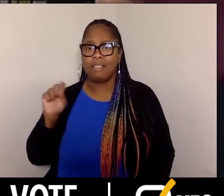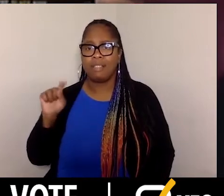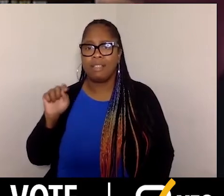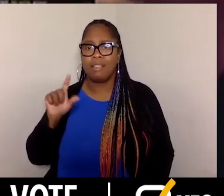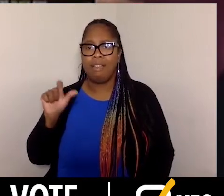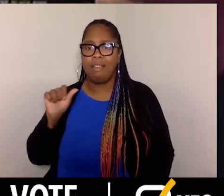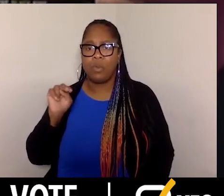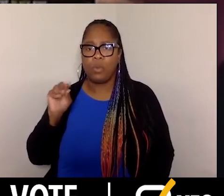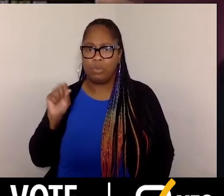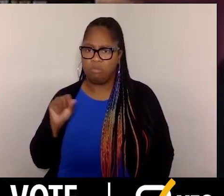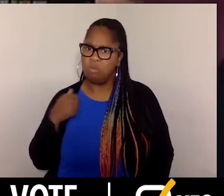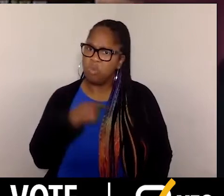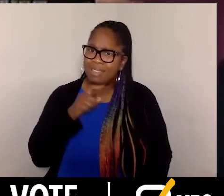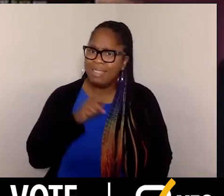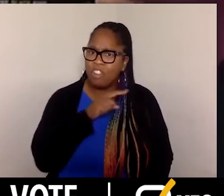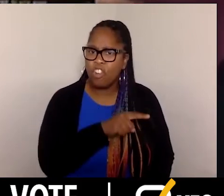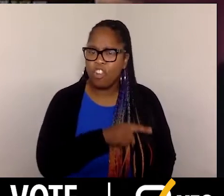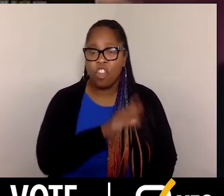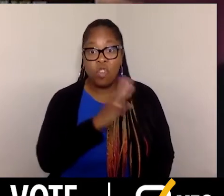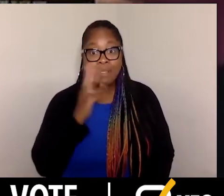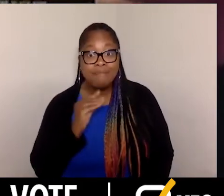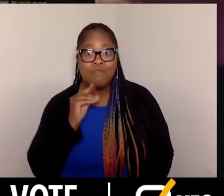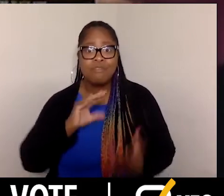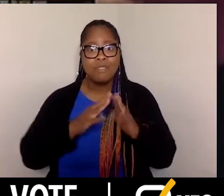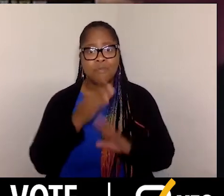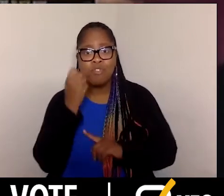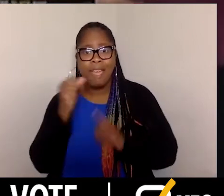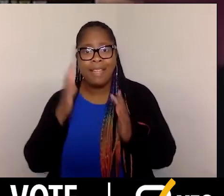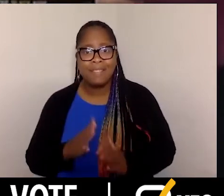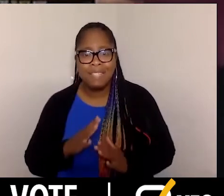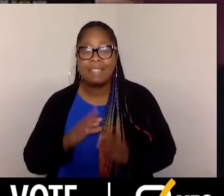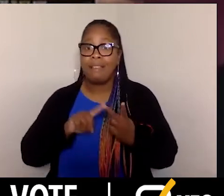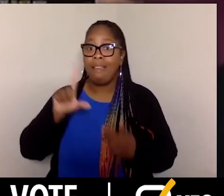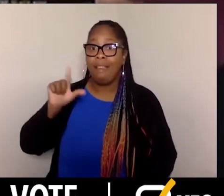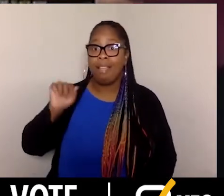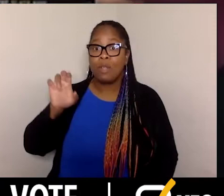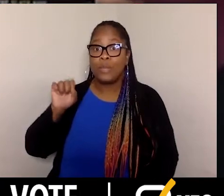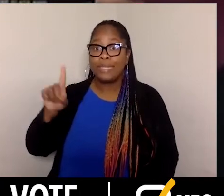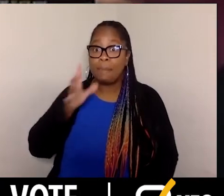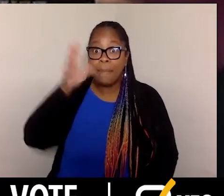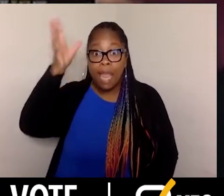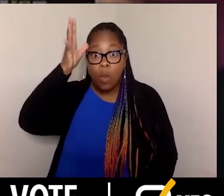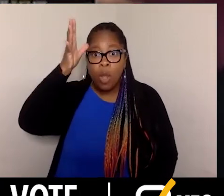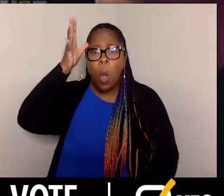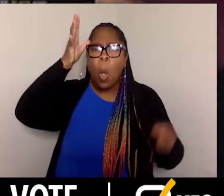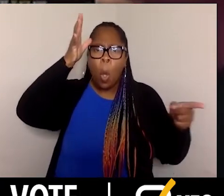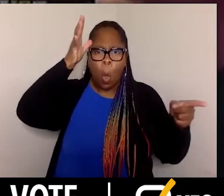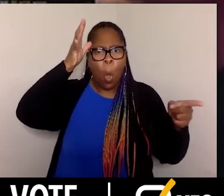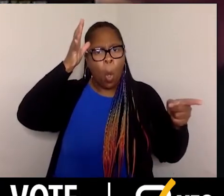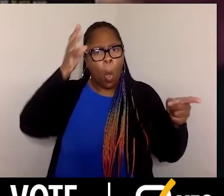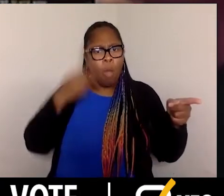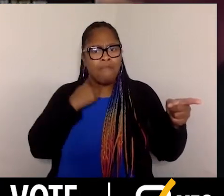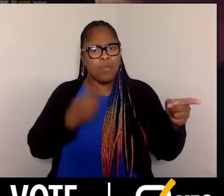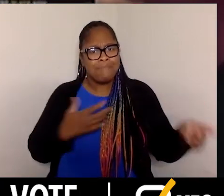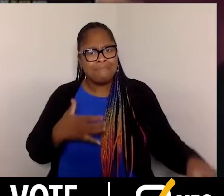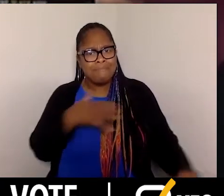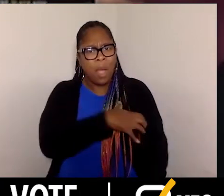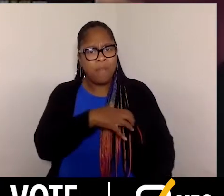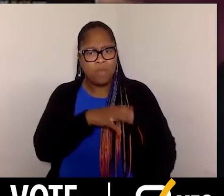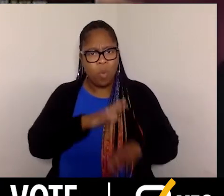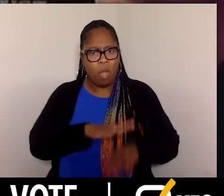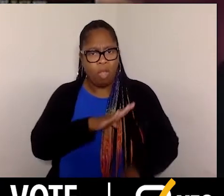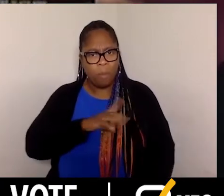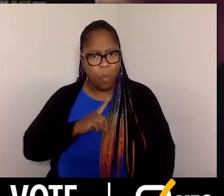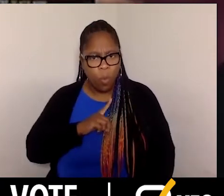community activist and LAUSD parent will make her a powerful voice on the board. And by